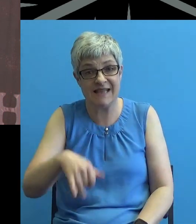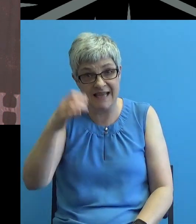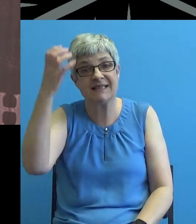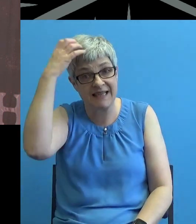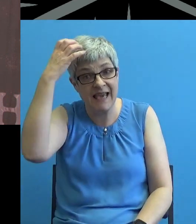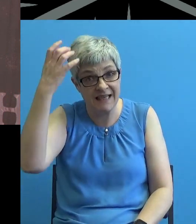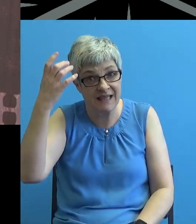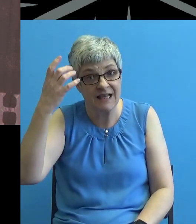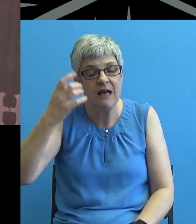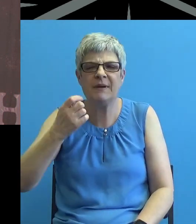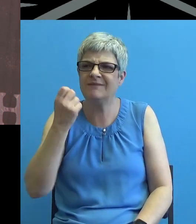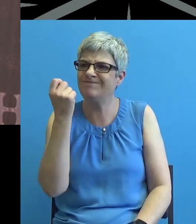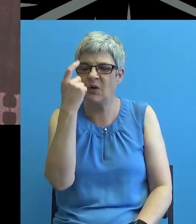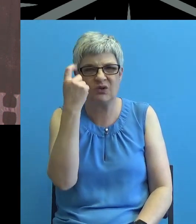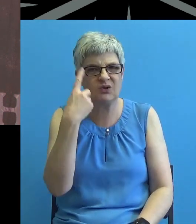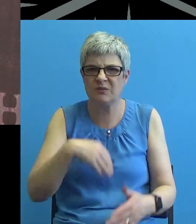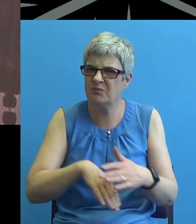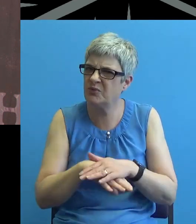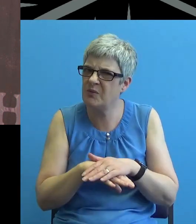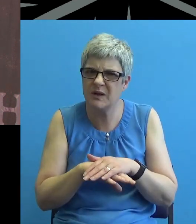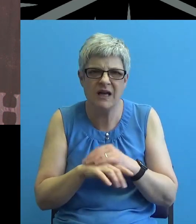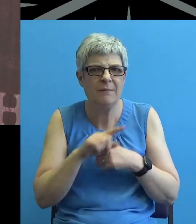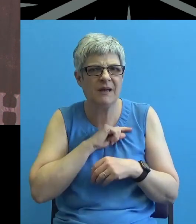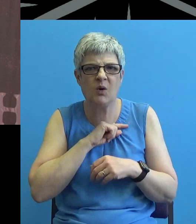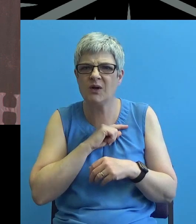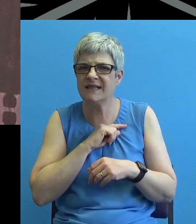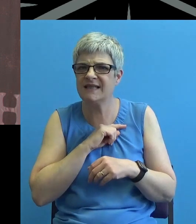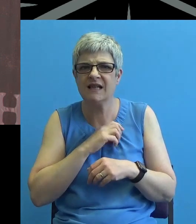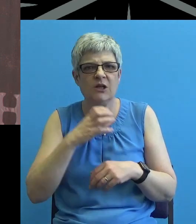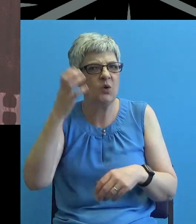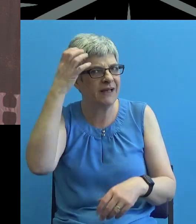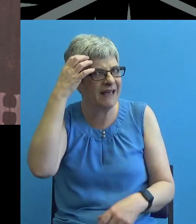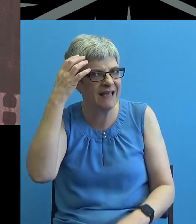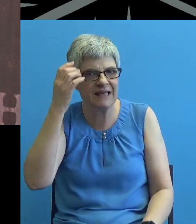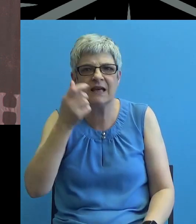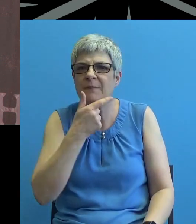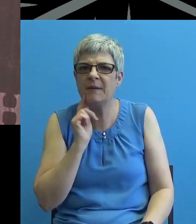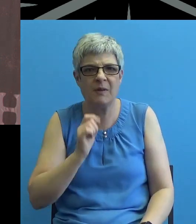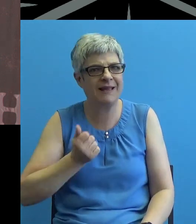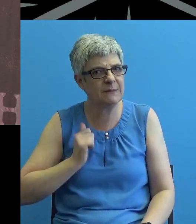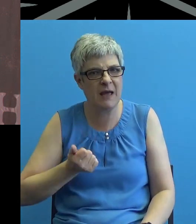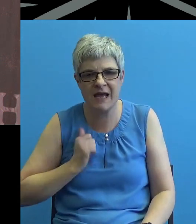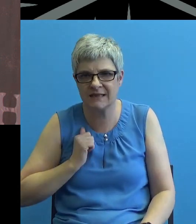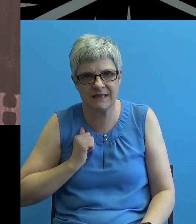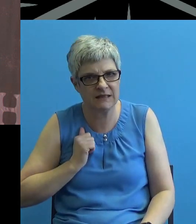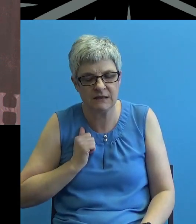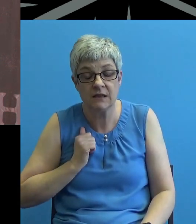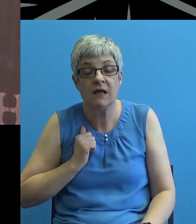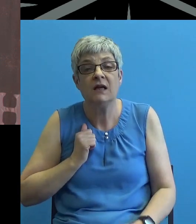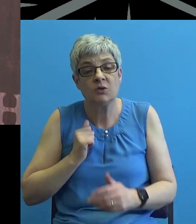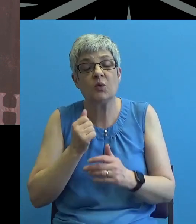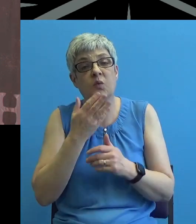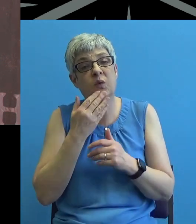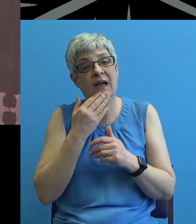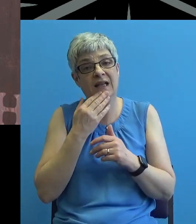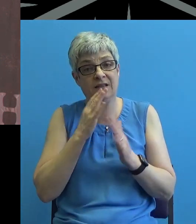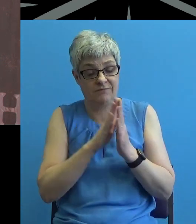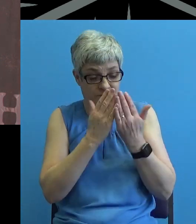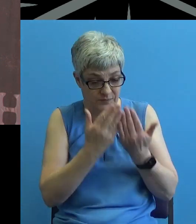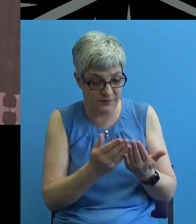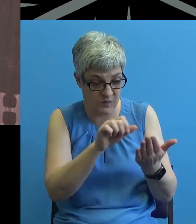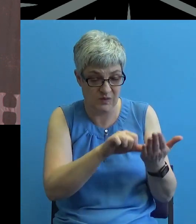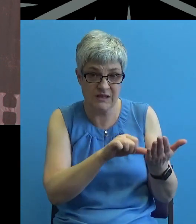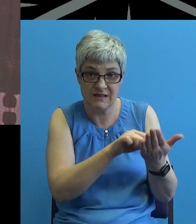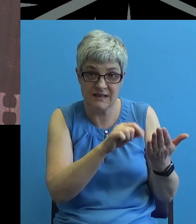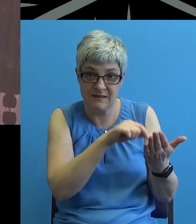Misunderstanding because he wasn't the kind of king that the people expected. And as we turn to the text, the